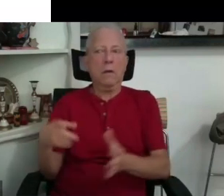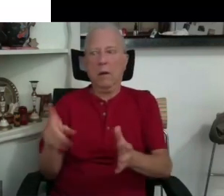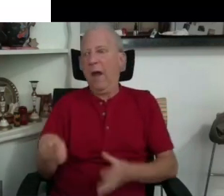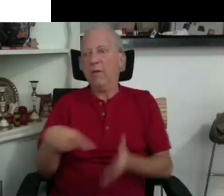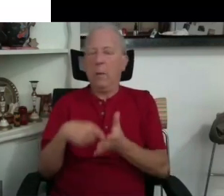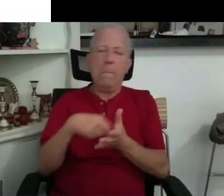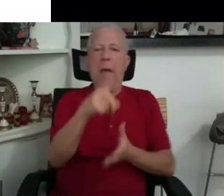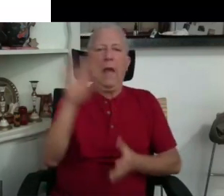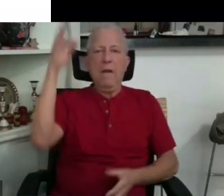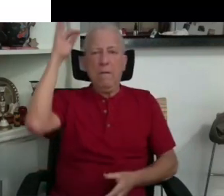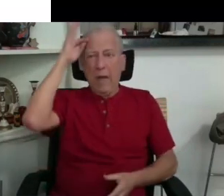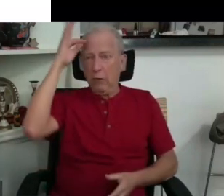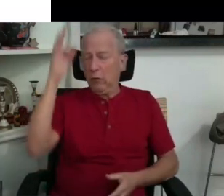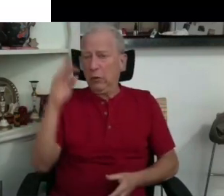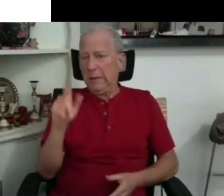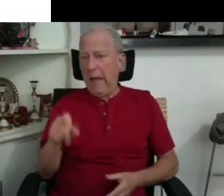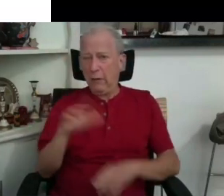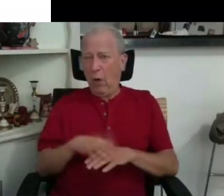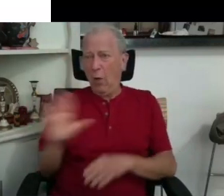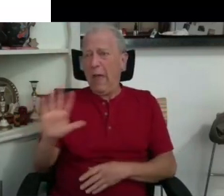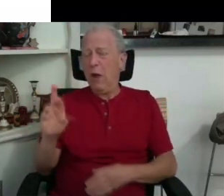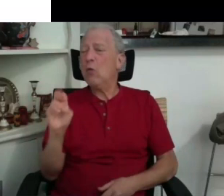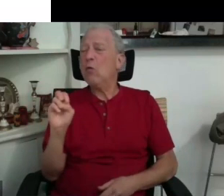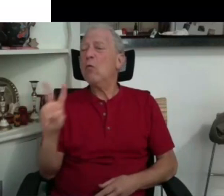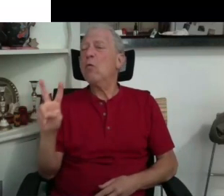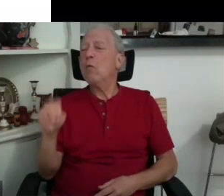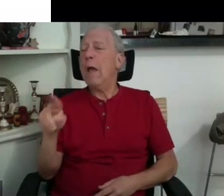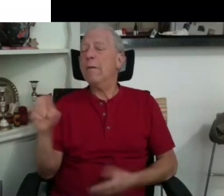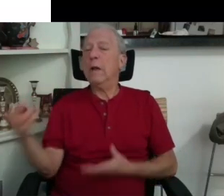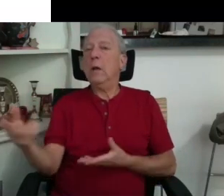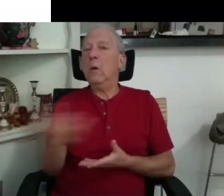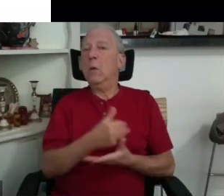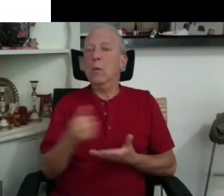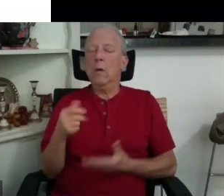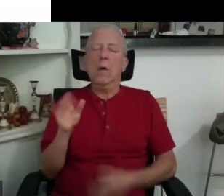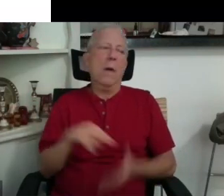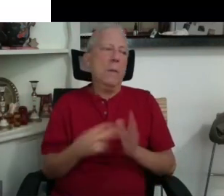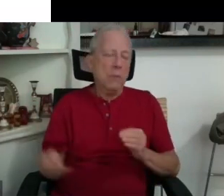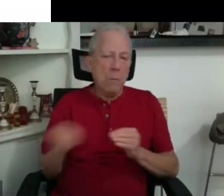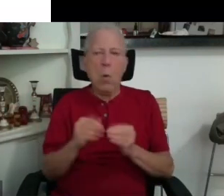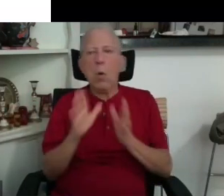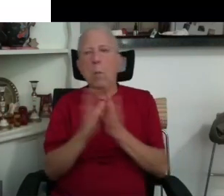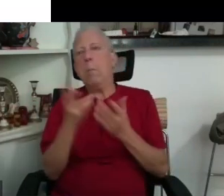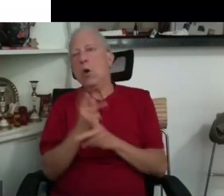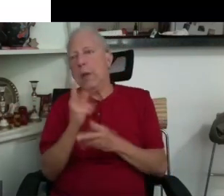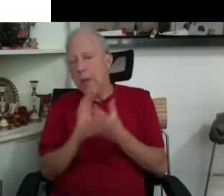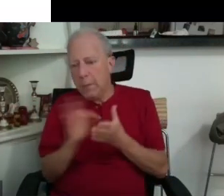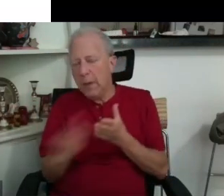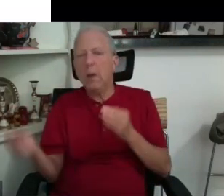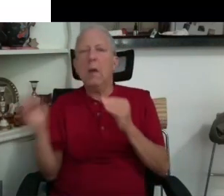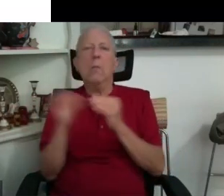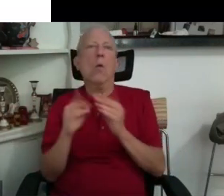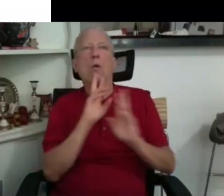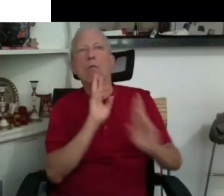income taxes on their revenue. And that would come with greater bookkeeping and reporting